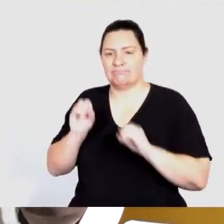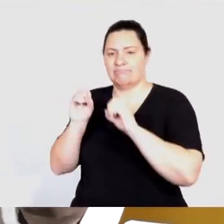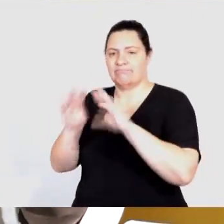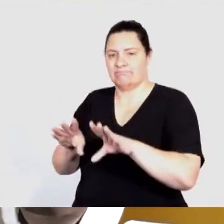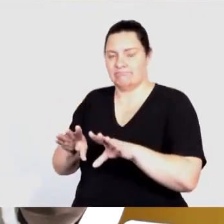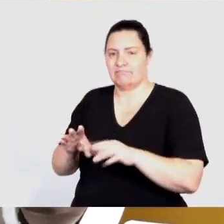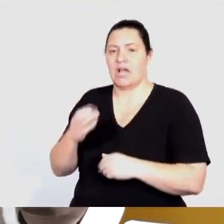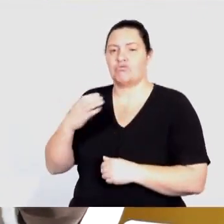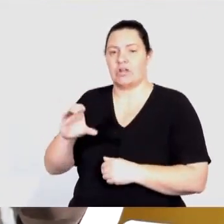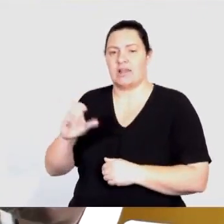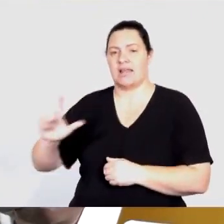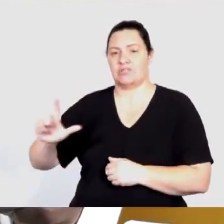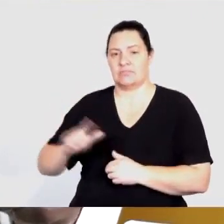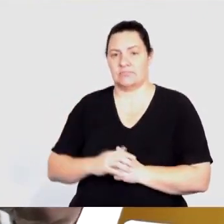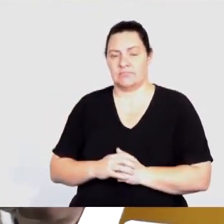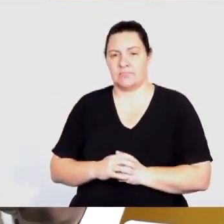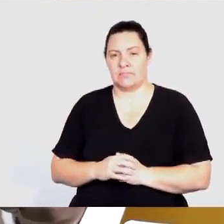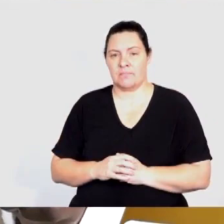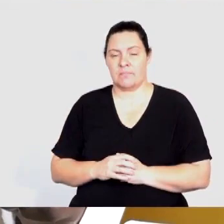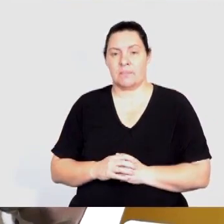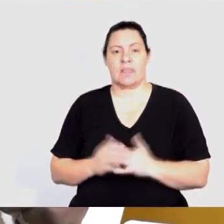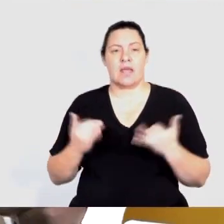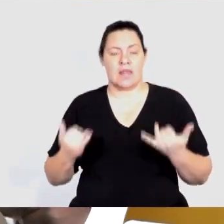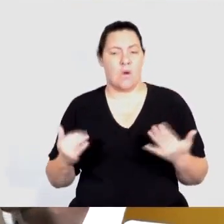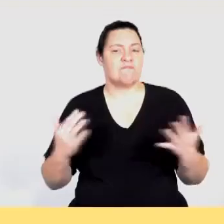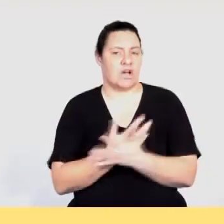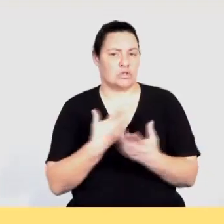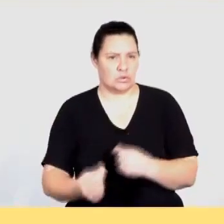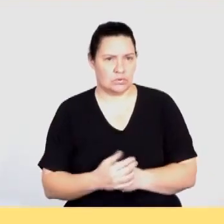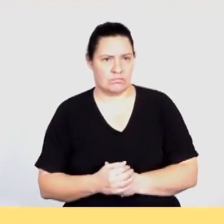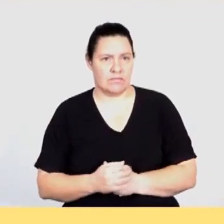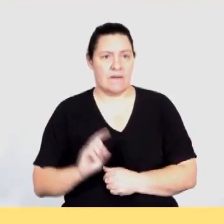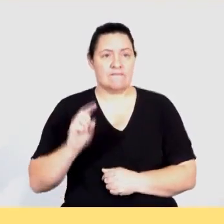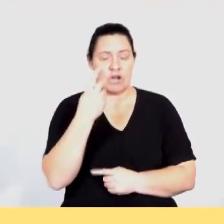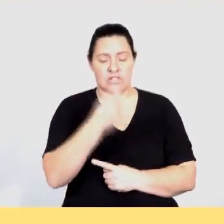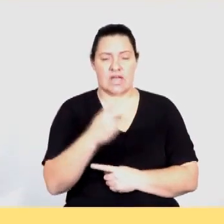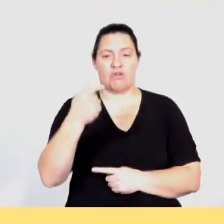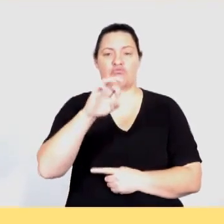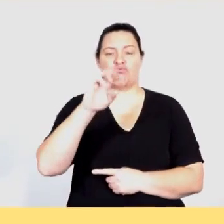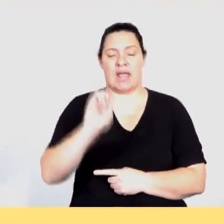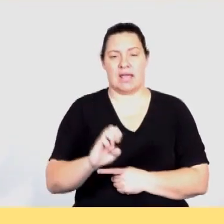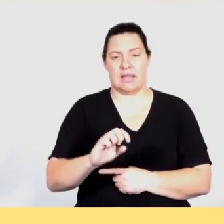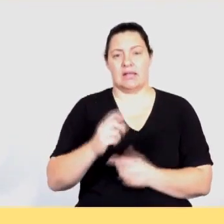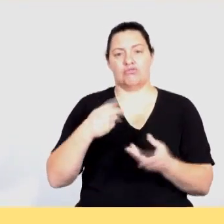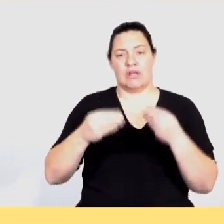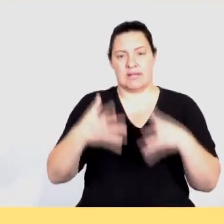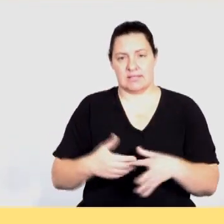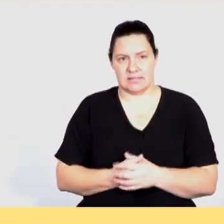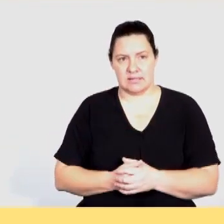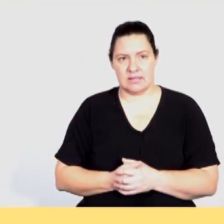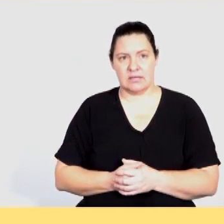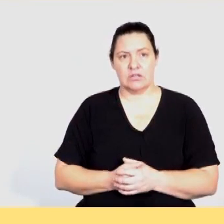to post to your creditors' ledger. All right, so let's quickly do that. The first one is Greg